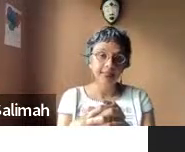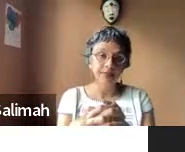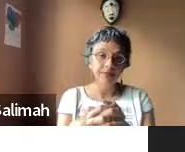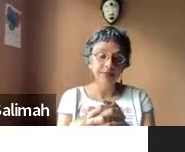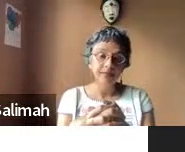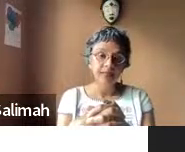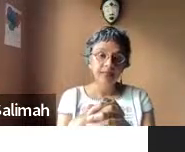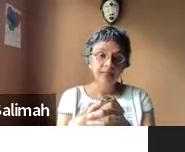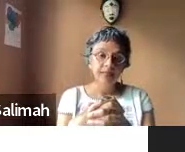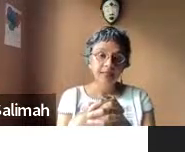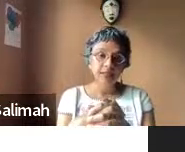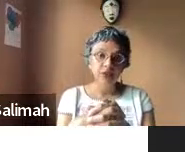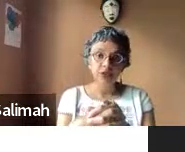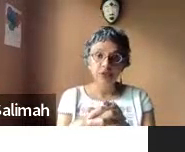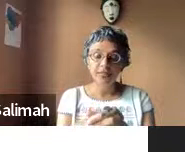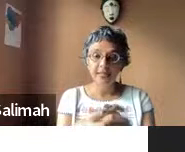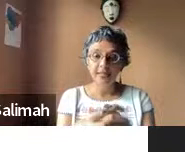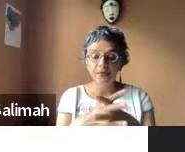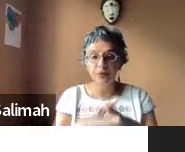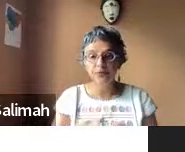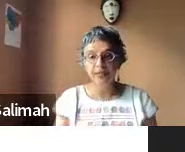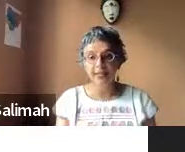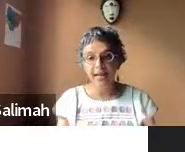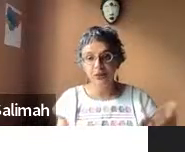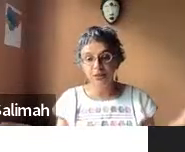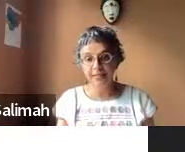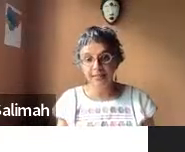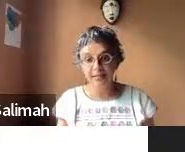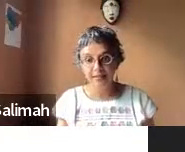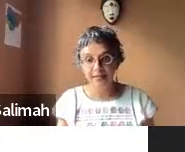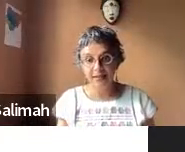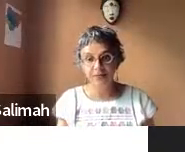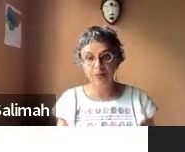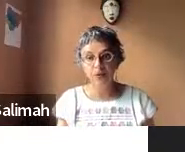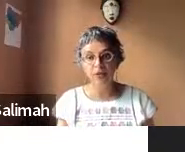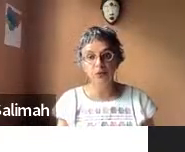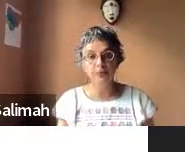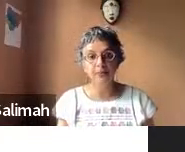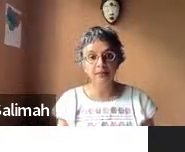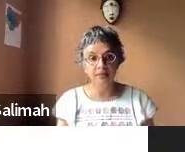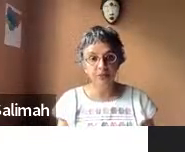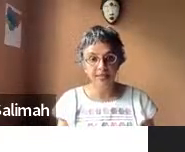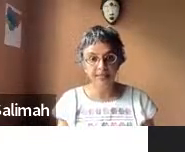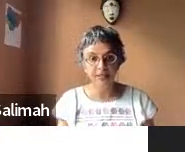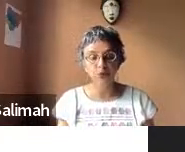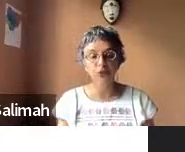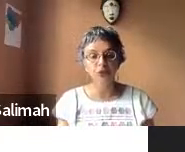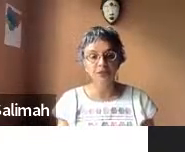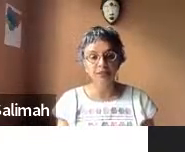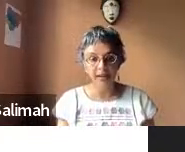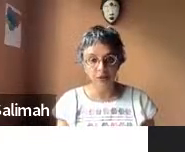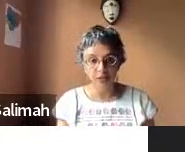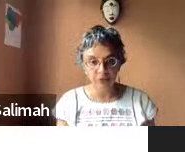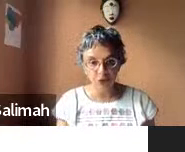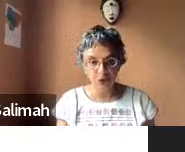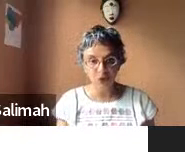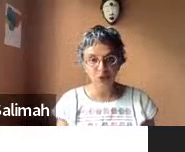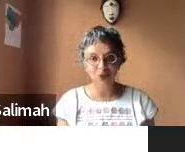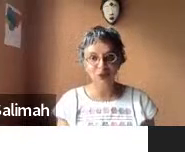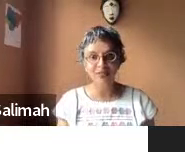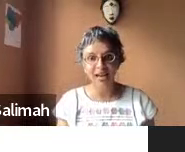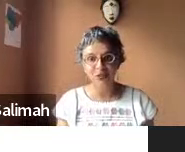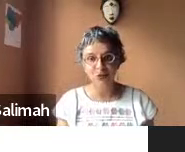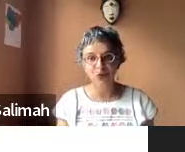maternity leave. Here you see a few of the categories: self-employed women, domestic workers,